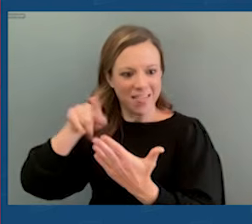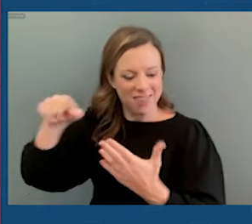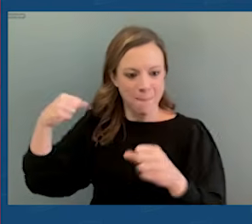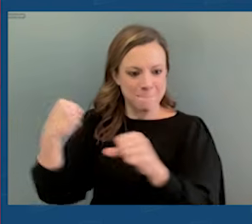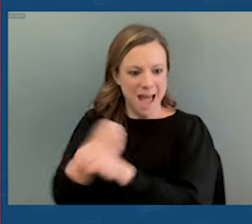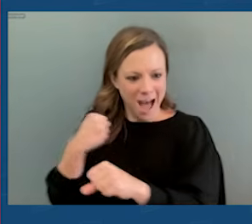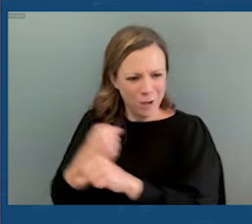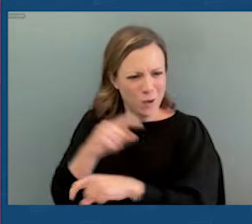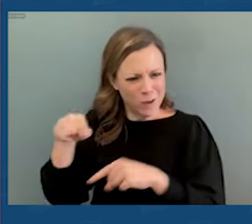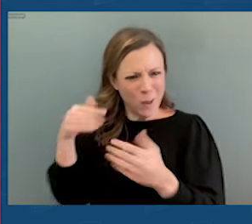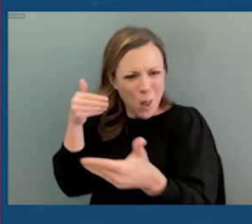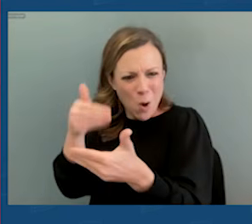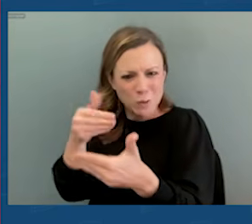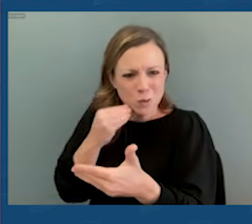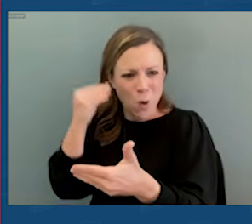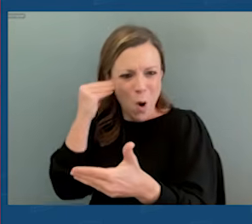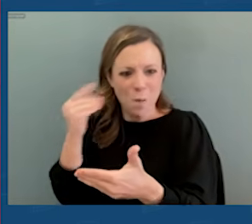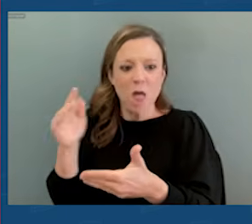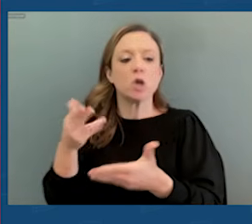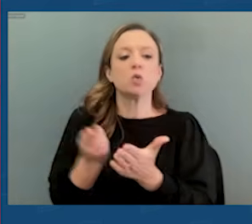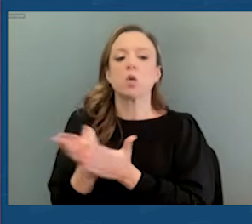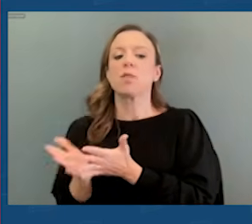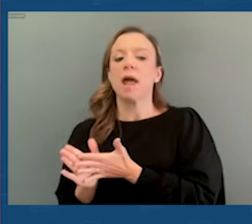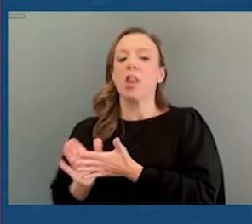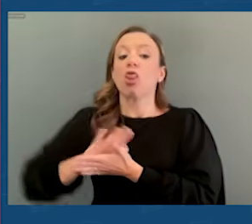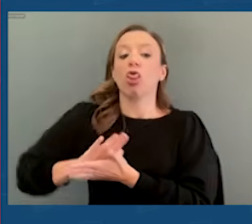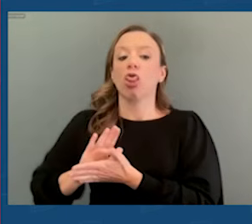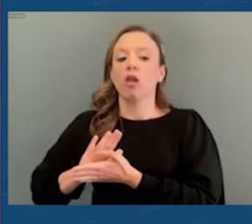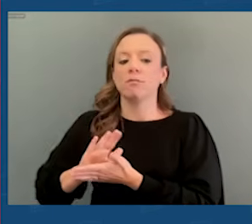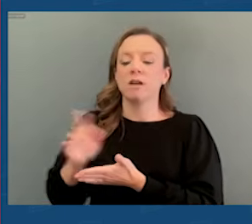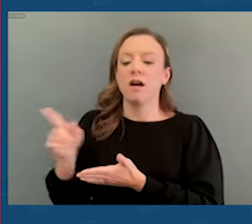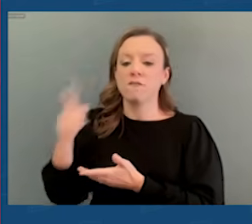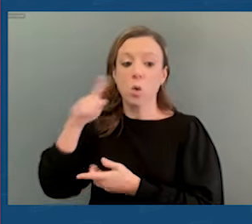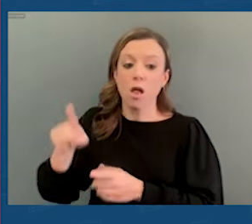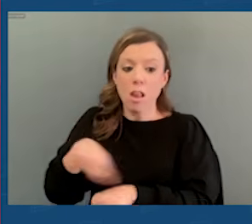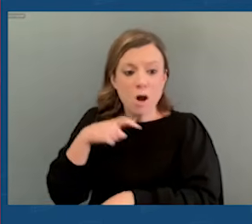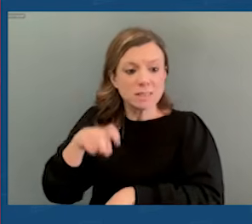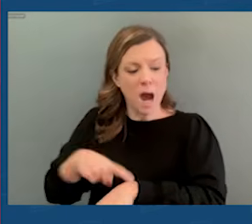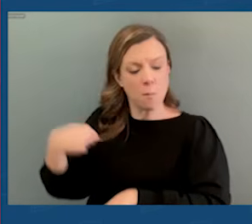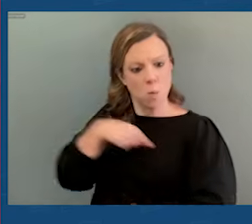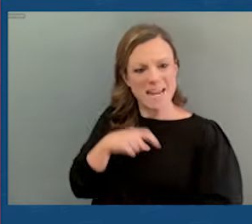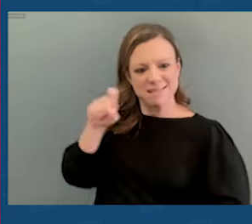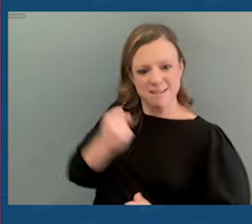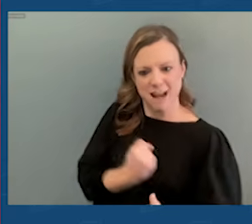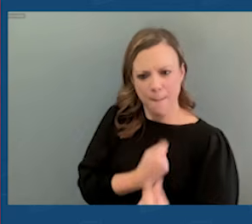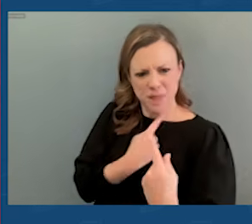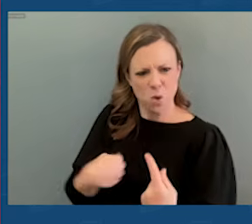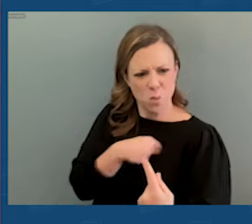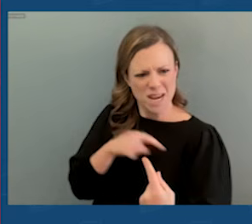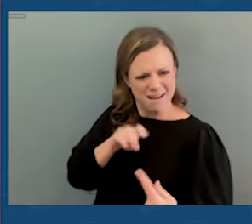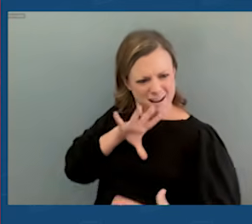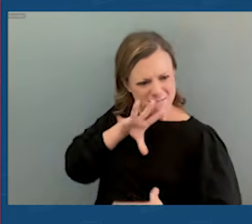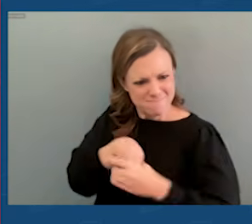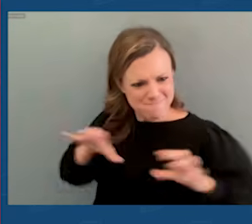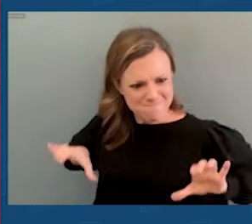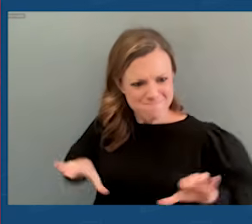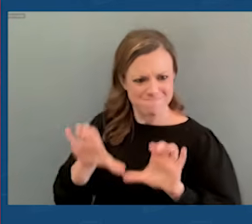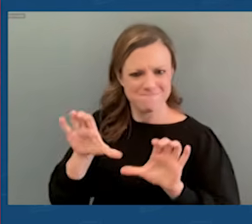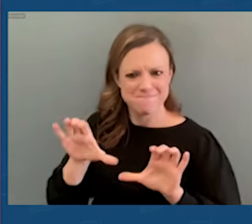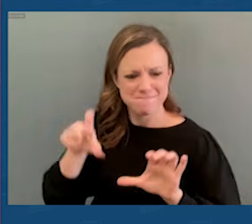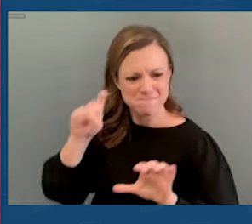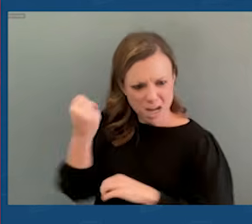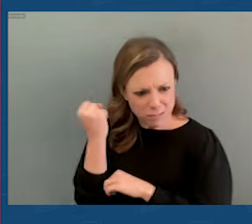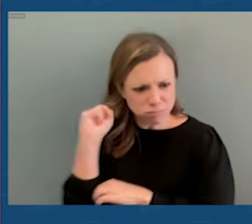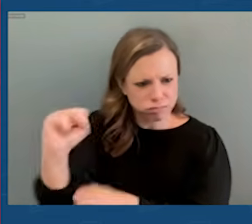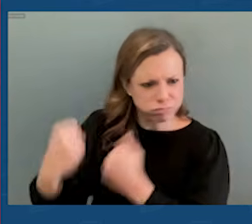been obscured for far too long, a truth that demands our attention, empathy, and collective action, and a truth that indicts us